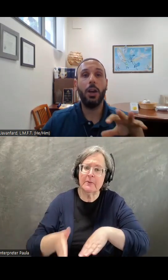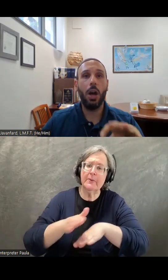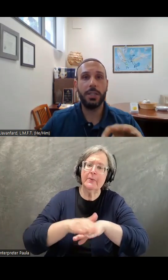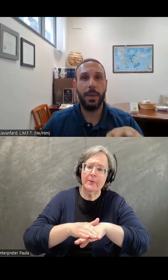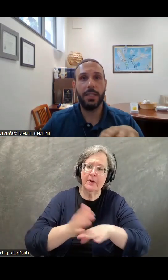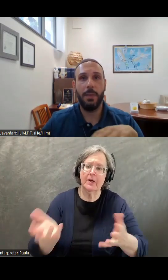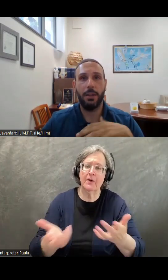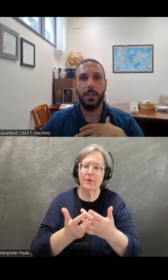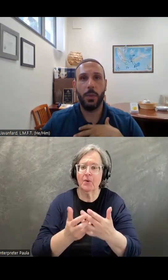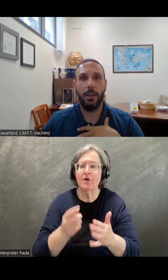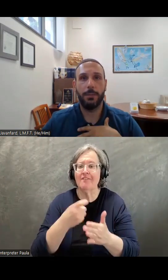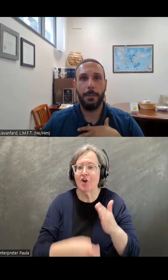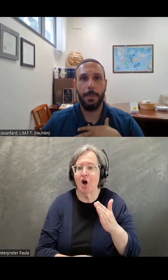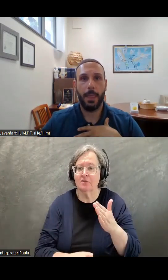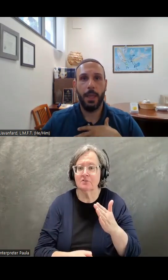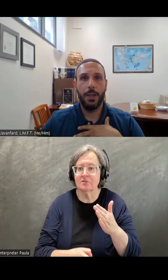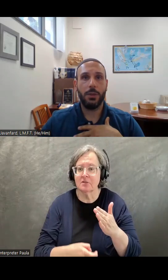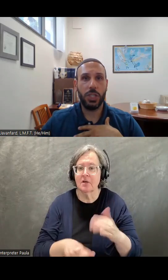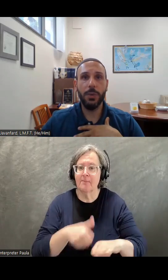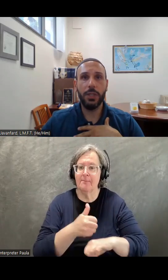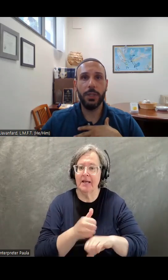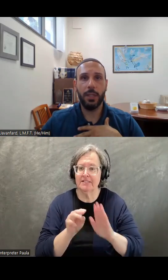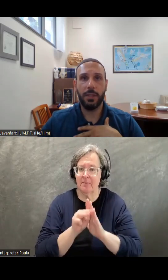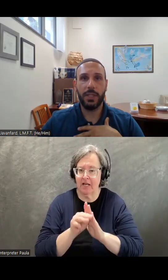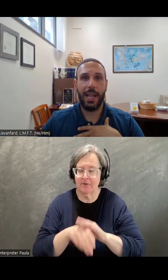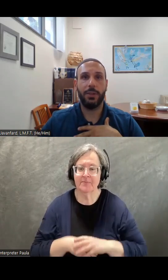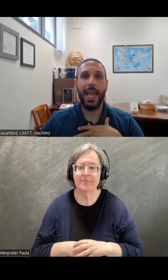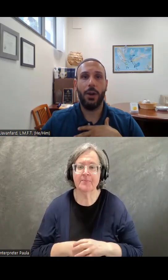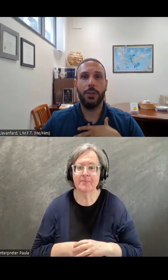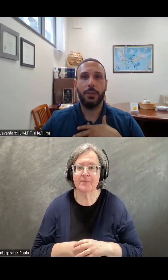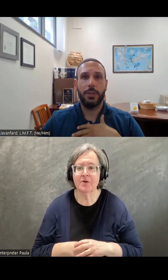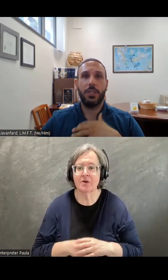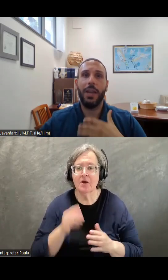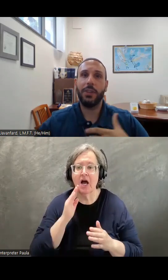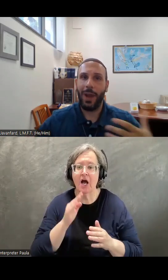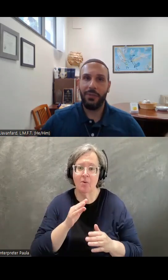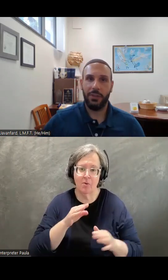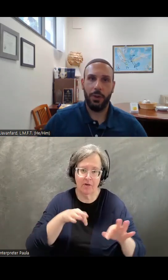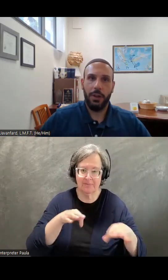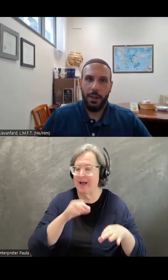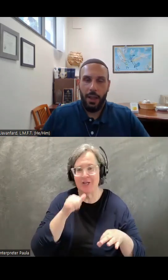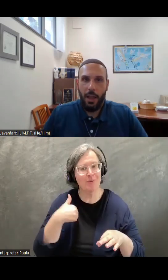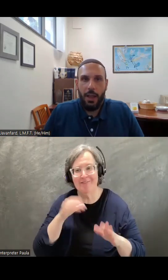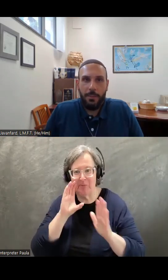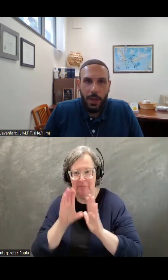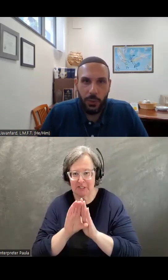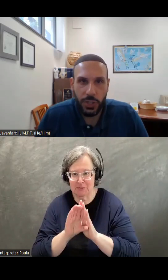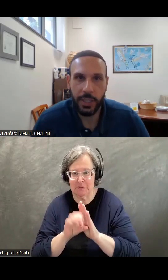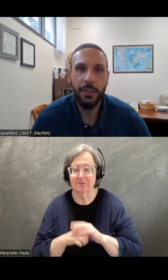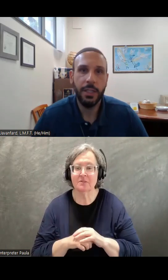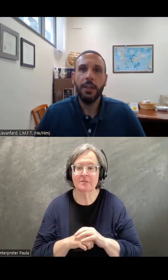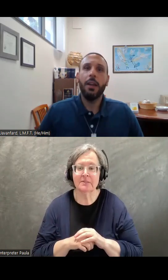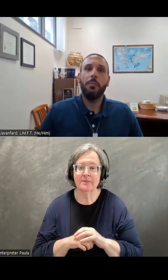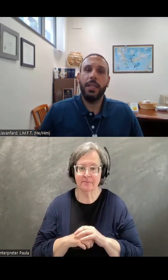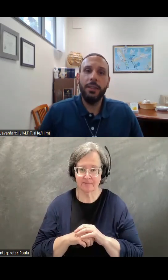a cost-based model as well. So I'll share with you a little bit of this out loud, so I don't have a graphic for it,